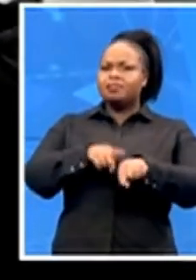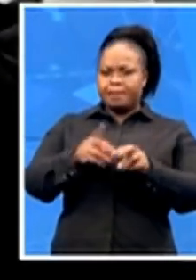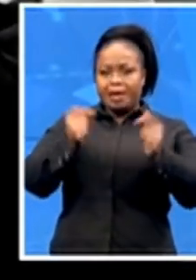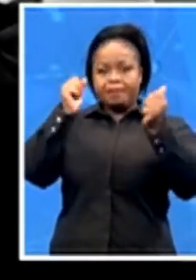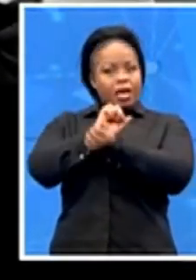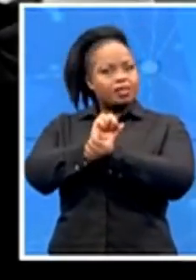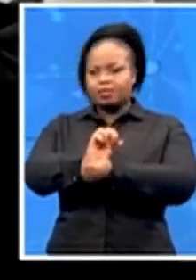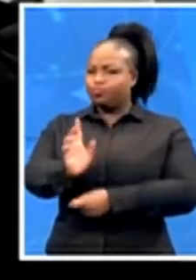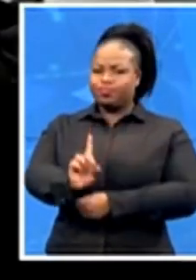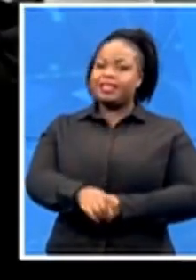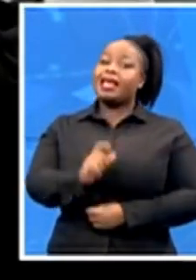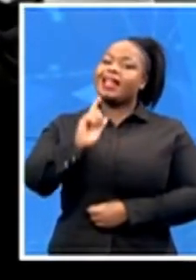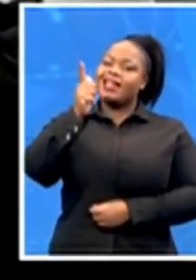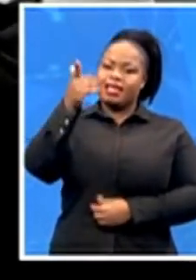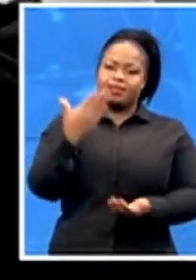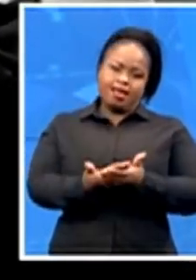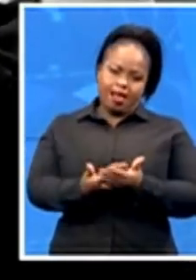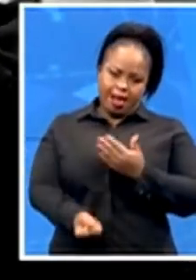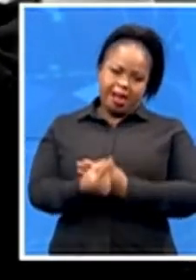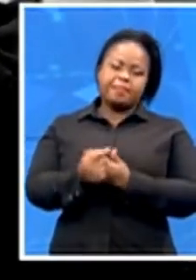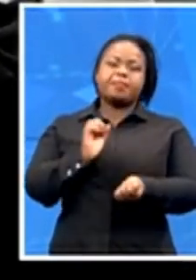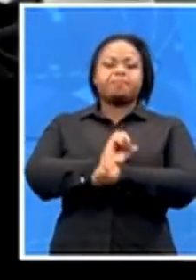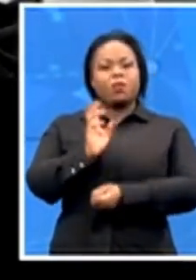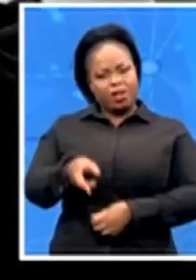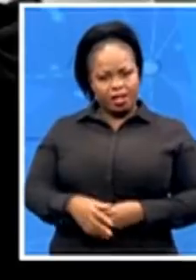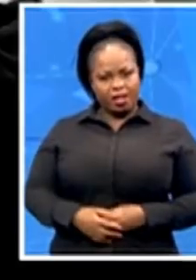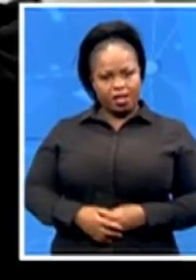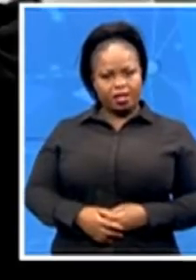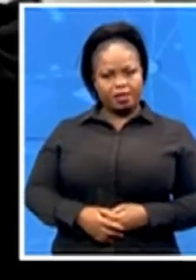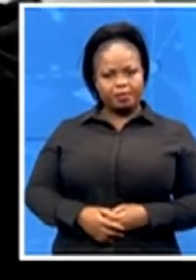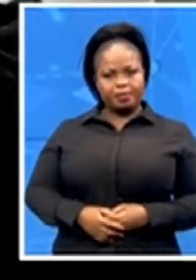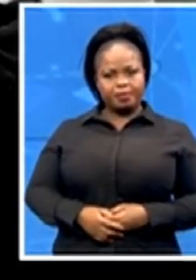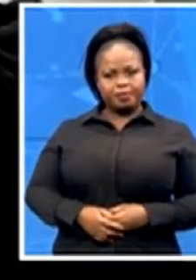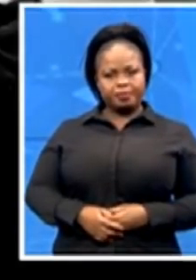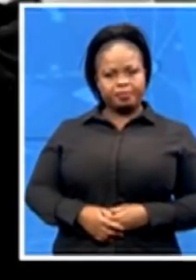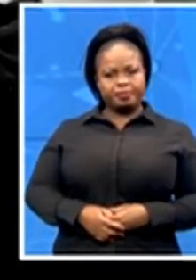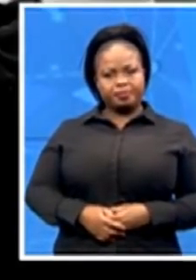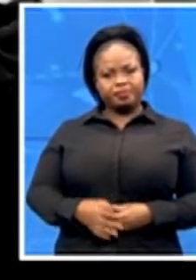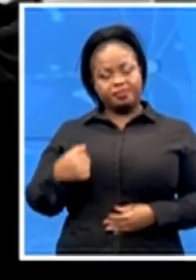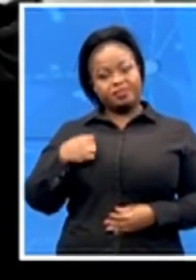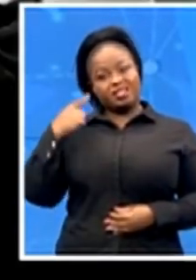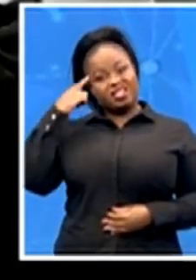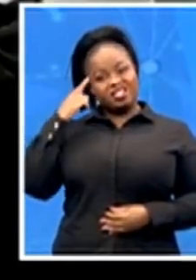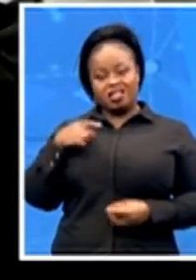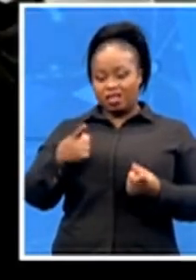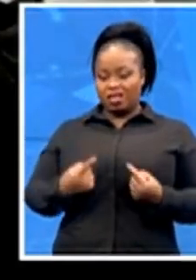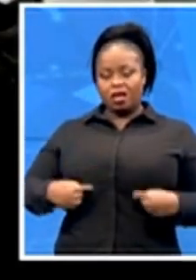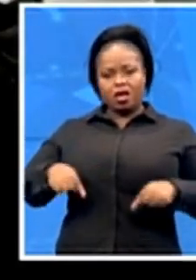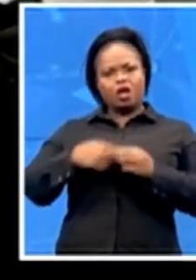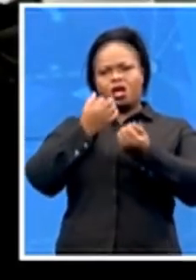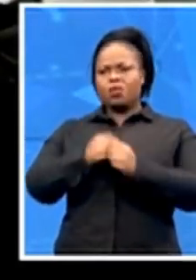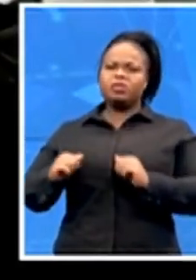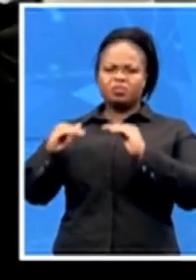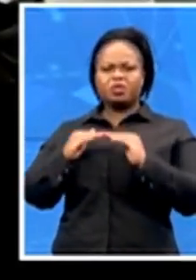for our democracy like ours, it's a very sound and useful